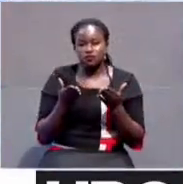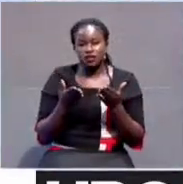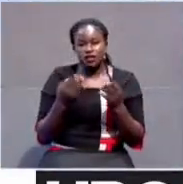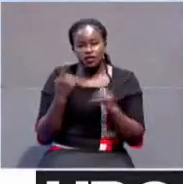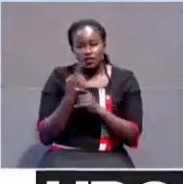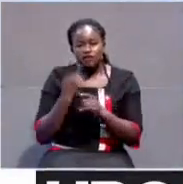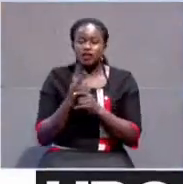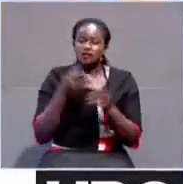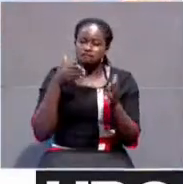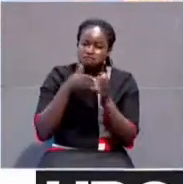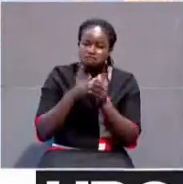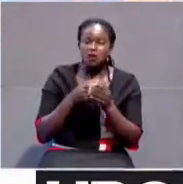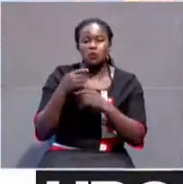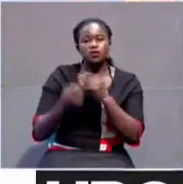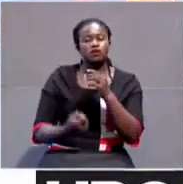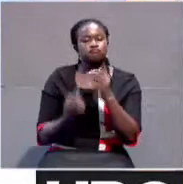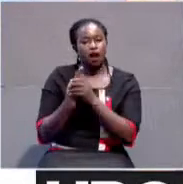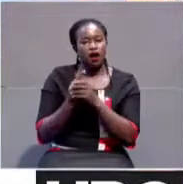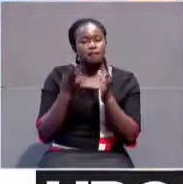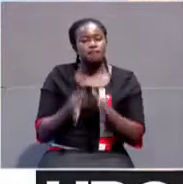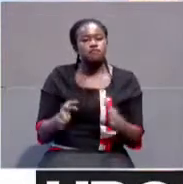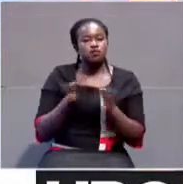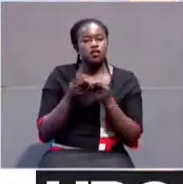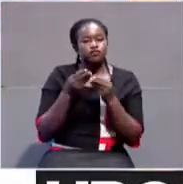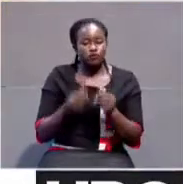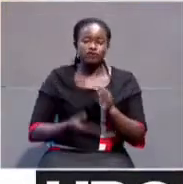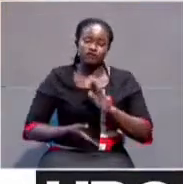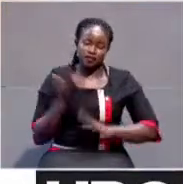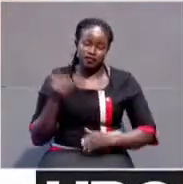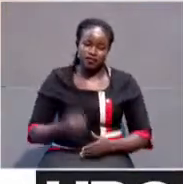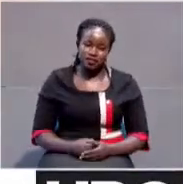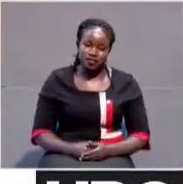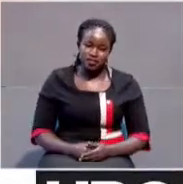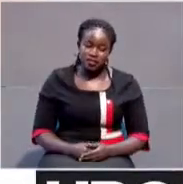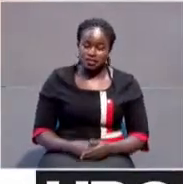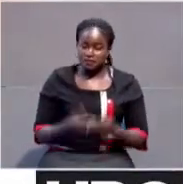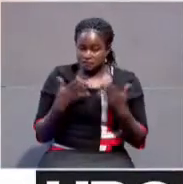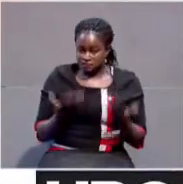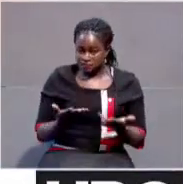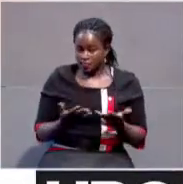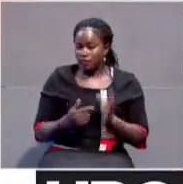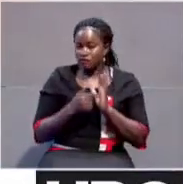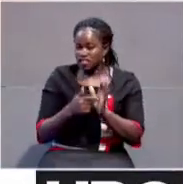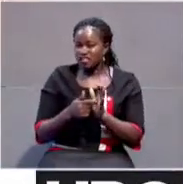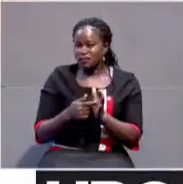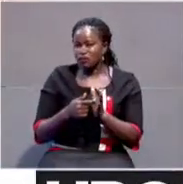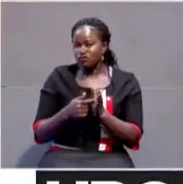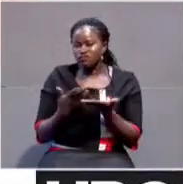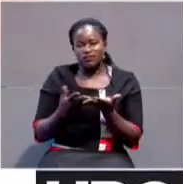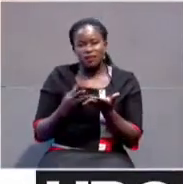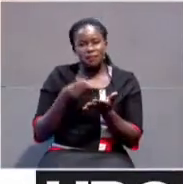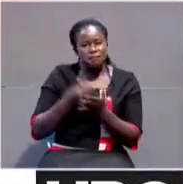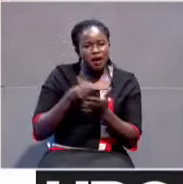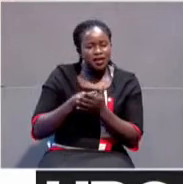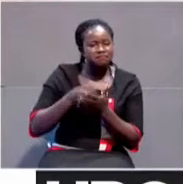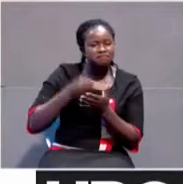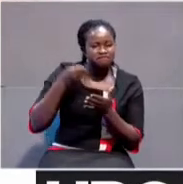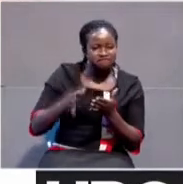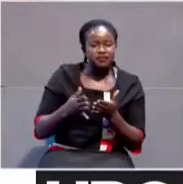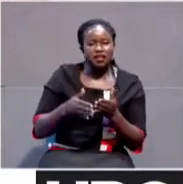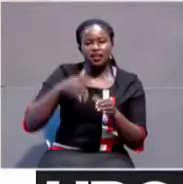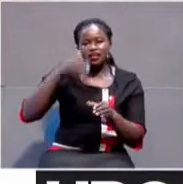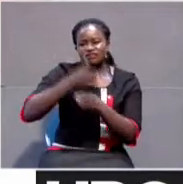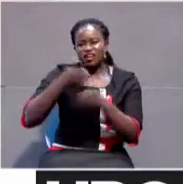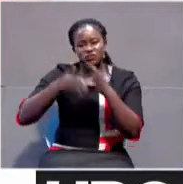emerging bottlenecks that need to be addressed urgently. This includes the cost of money, quality of